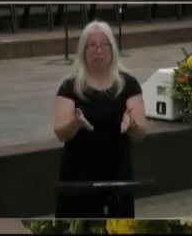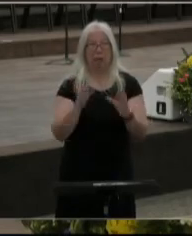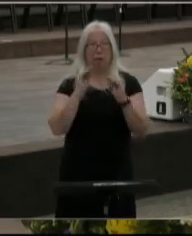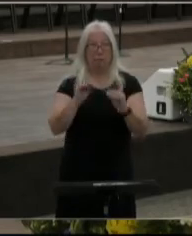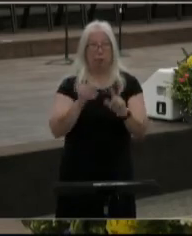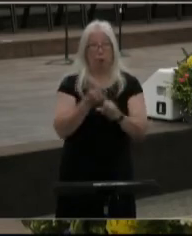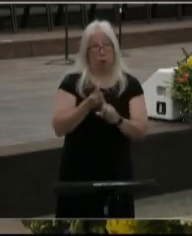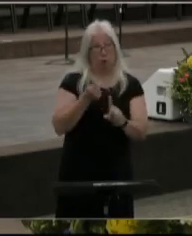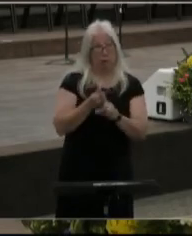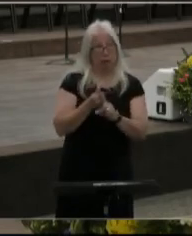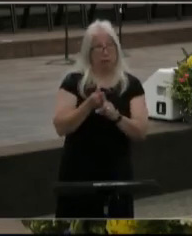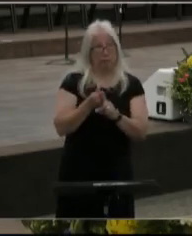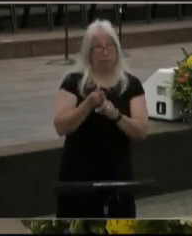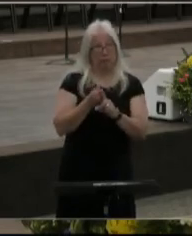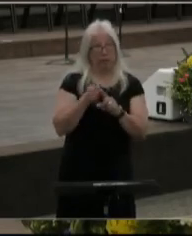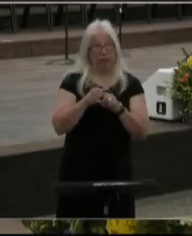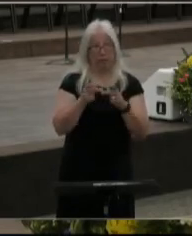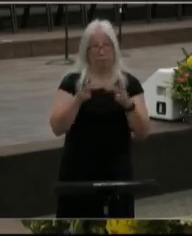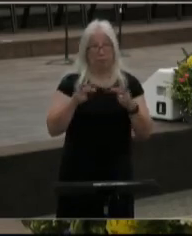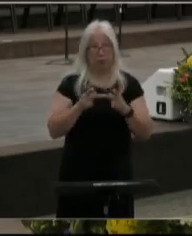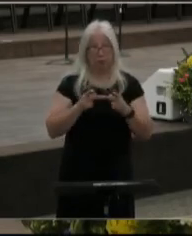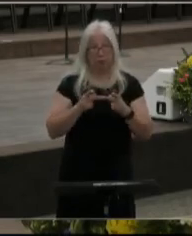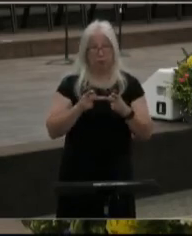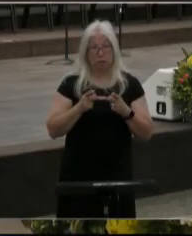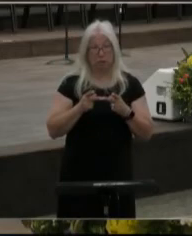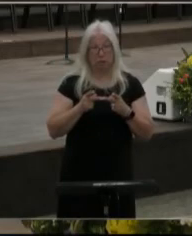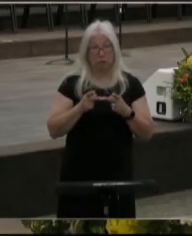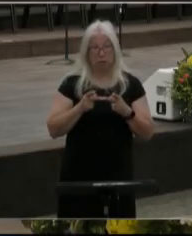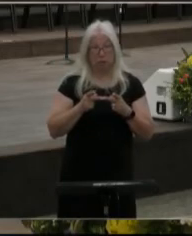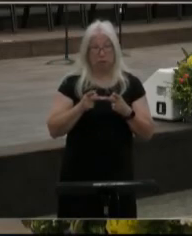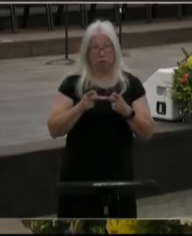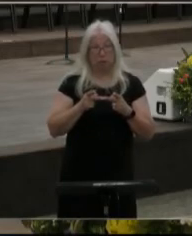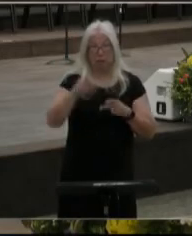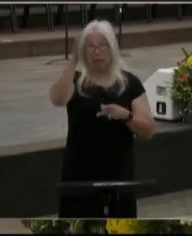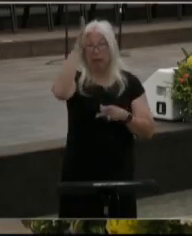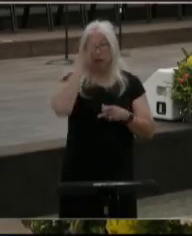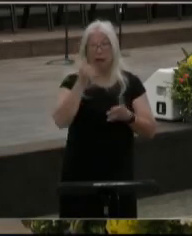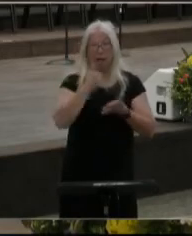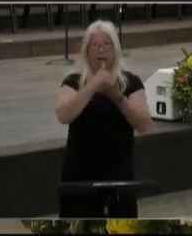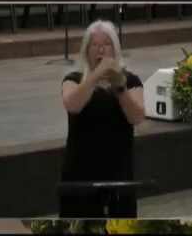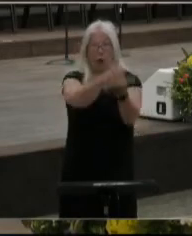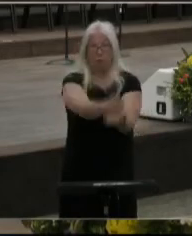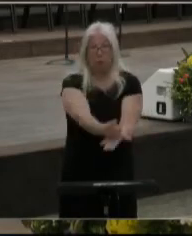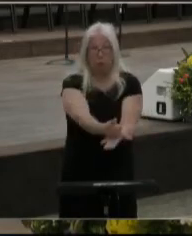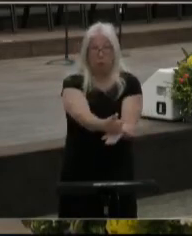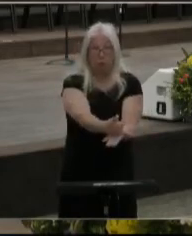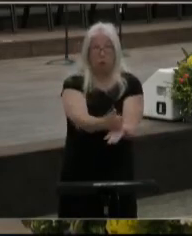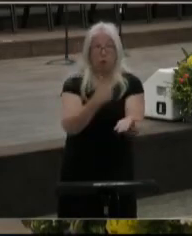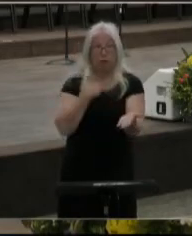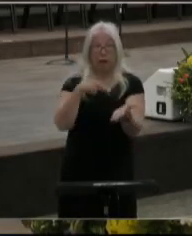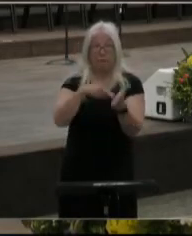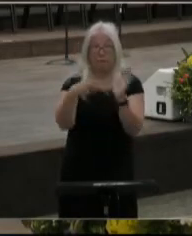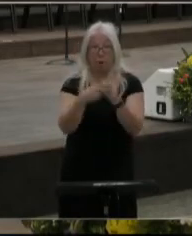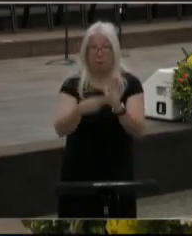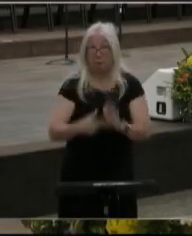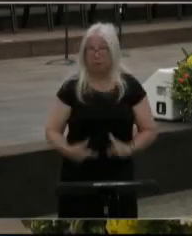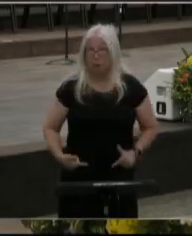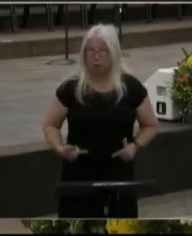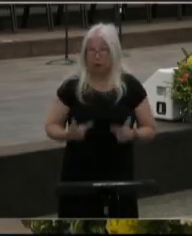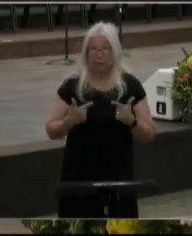Put yourself in a position that God can help you to have purpose in your life,